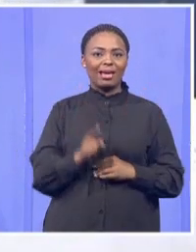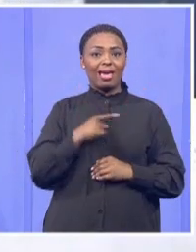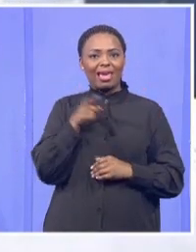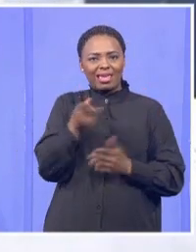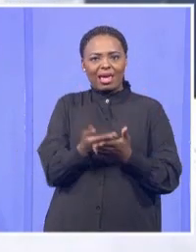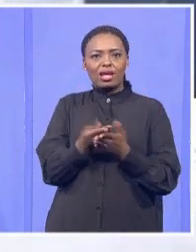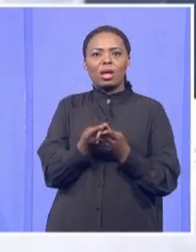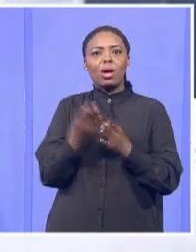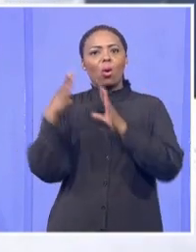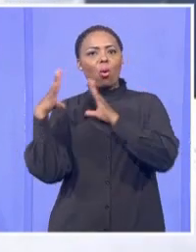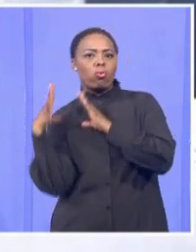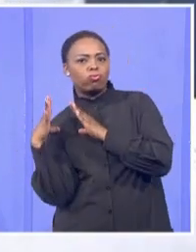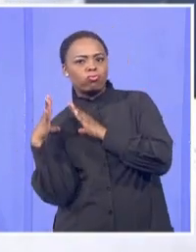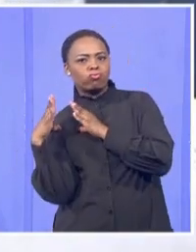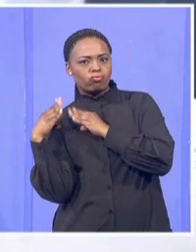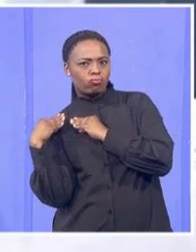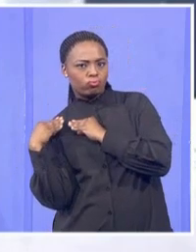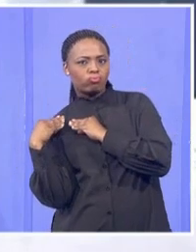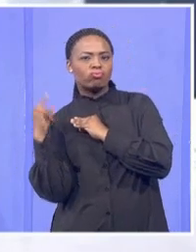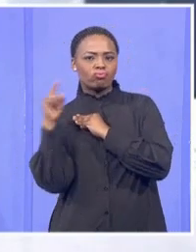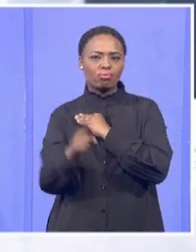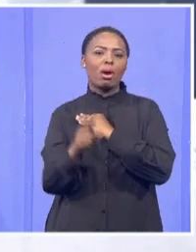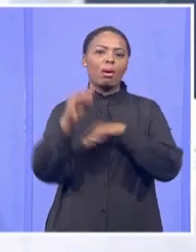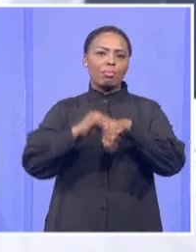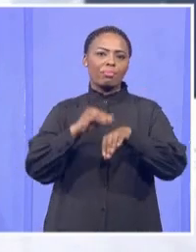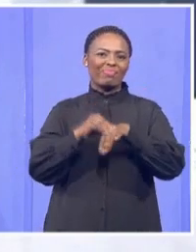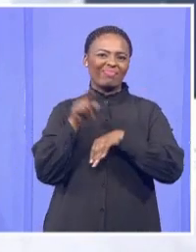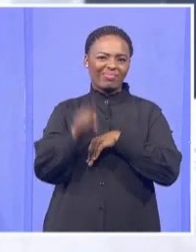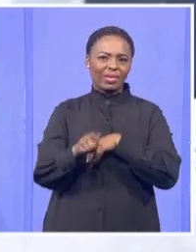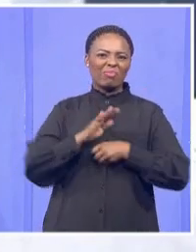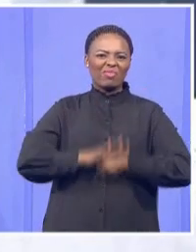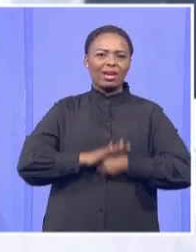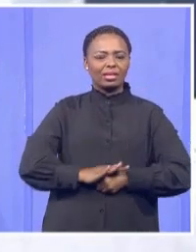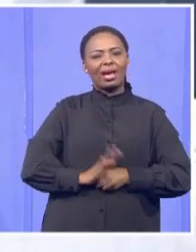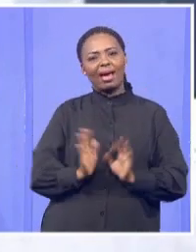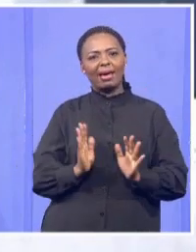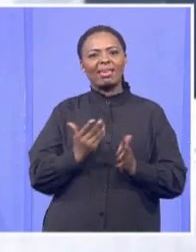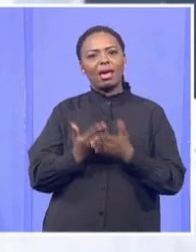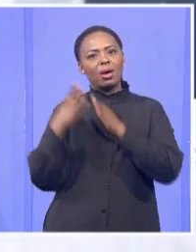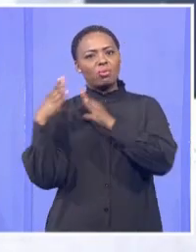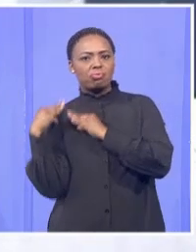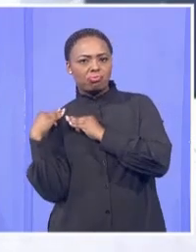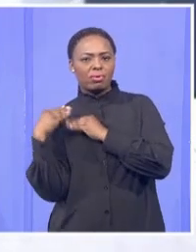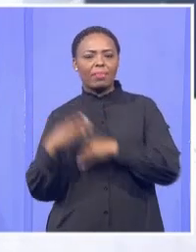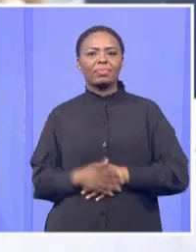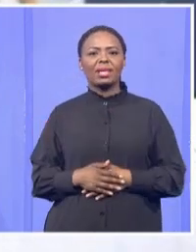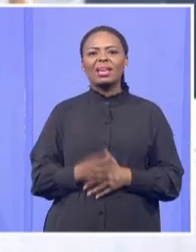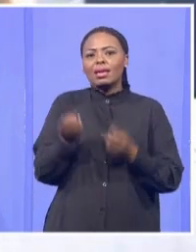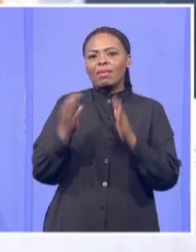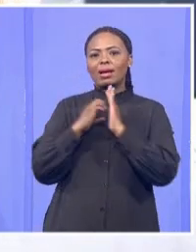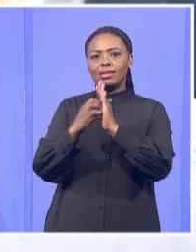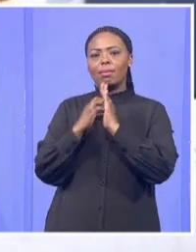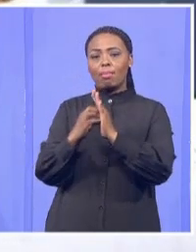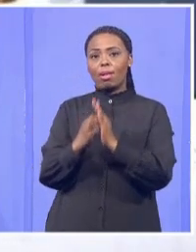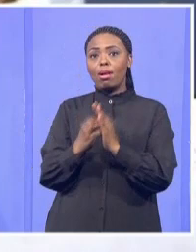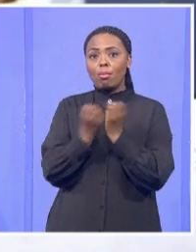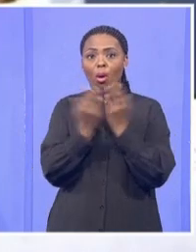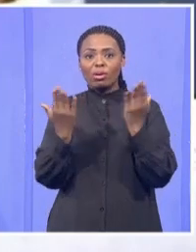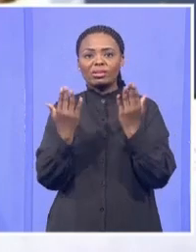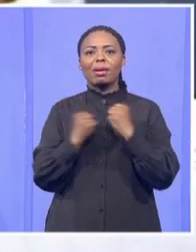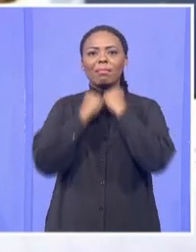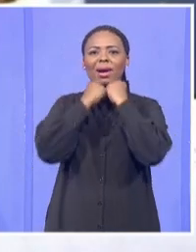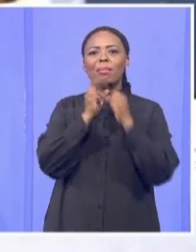pressure. Well, we are not leave examples, a typical example that majority of parents are facing. I think